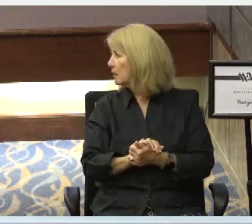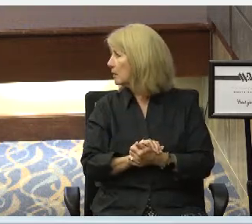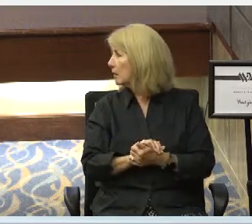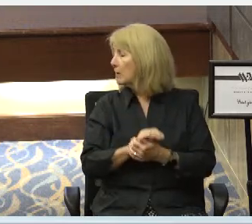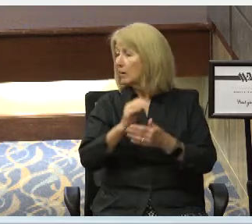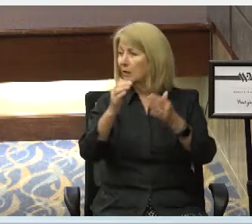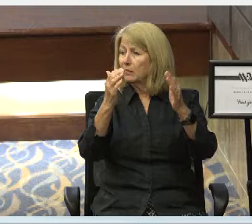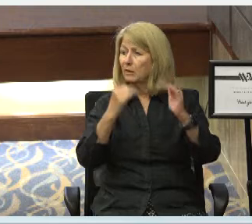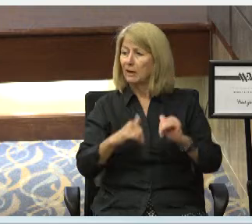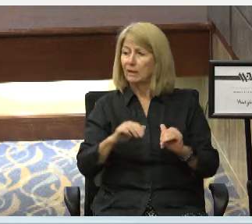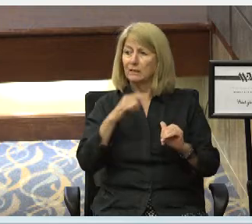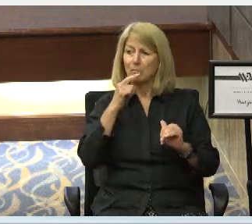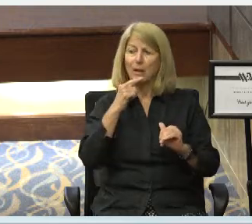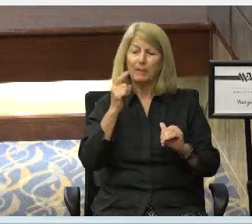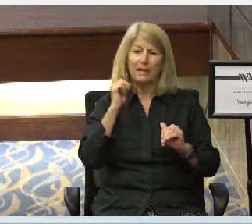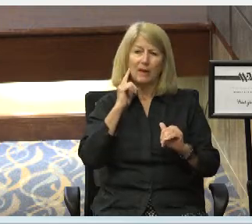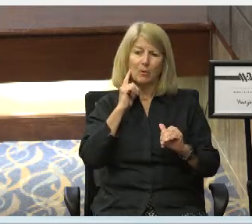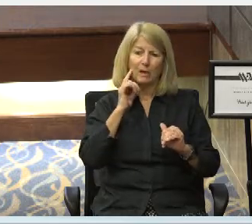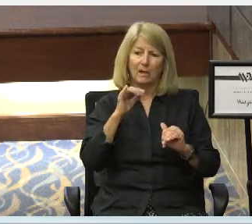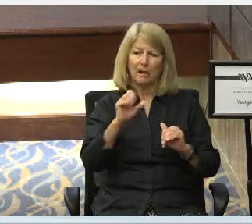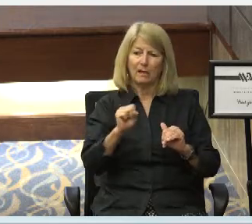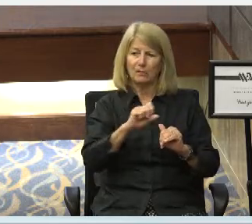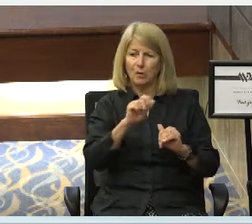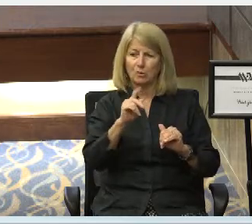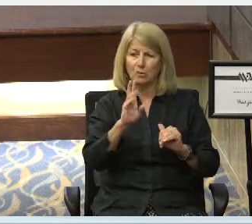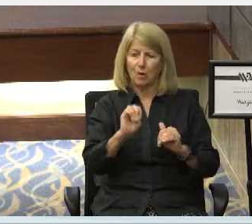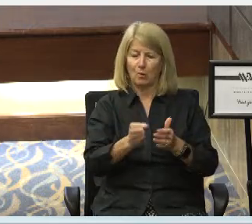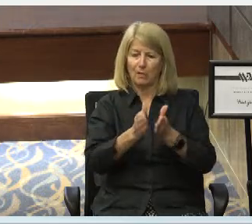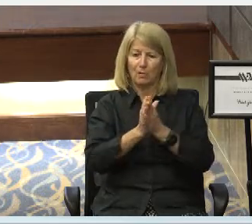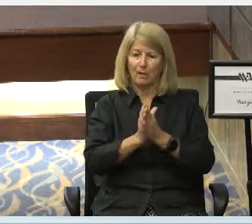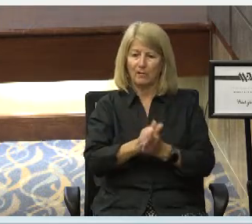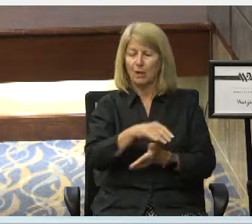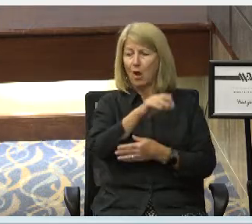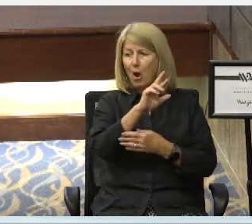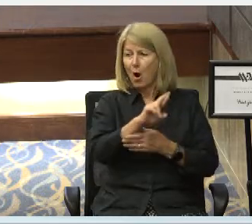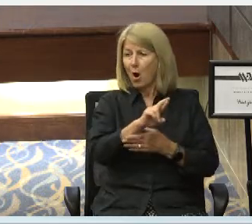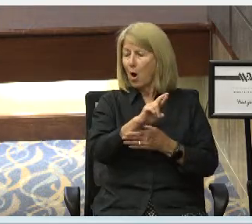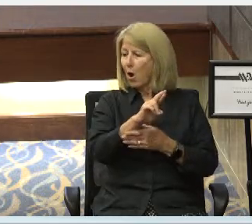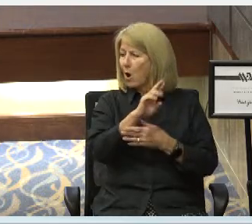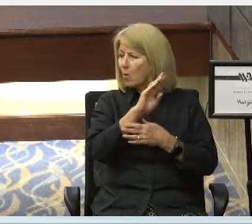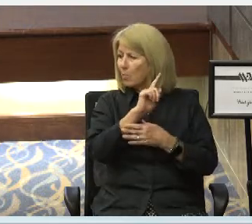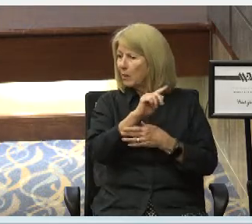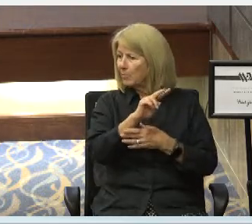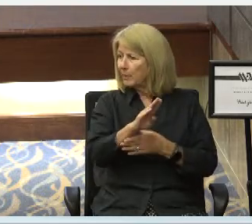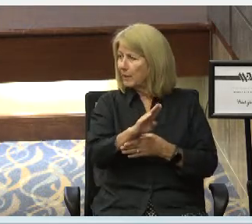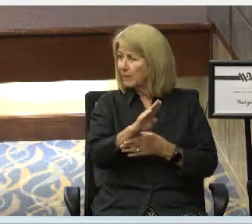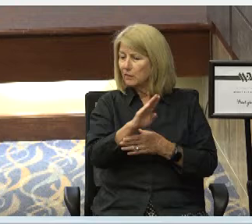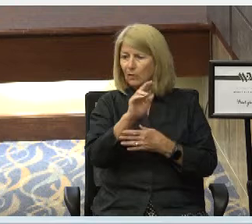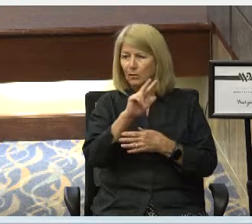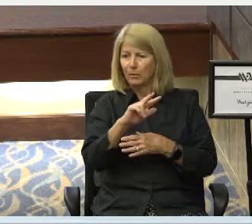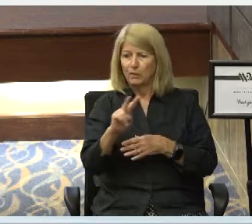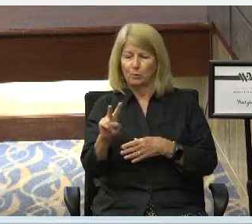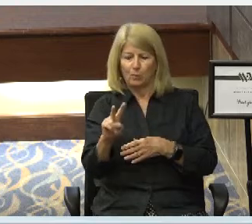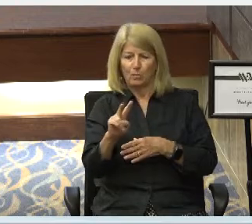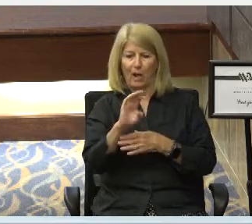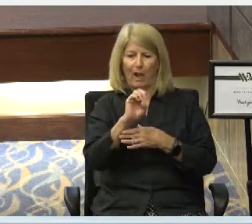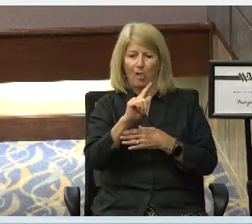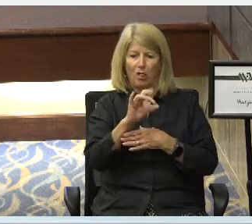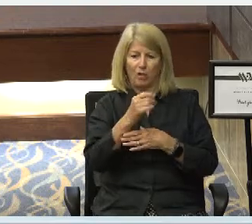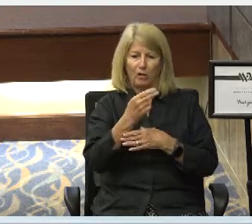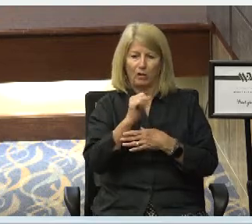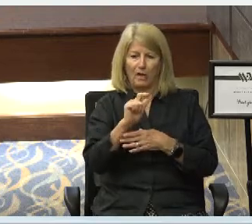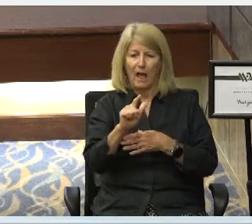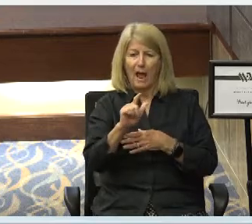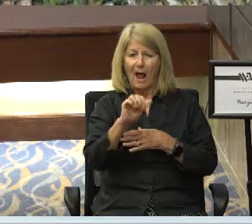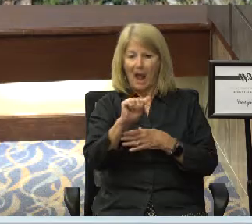The next public hearing is a zoning request from R1B to R2 at 3501 Ethel Avenue. This